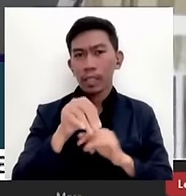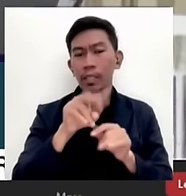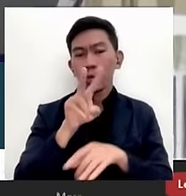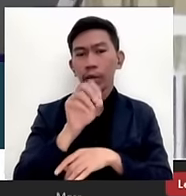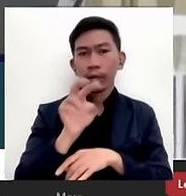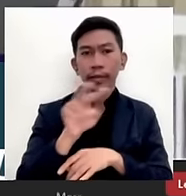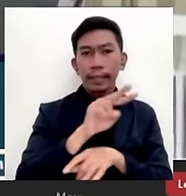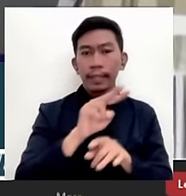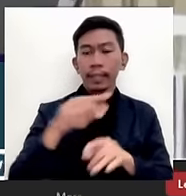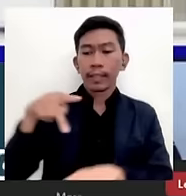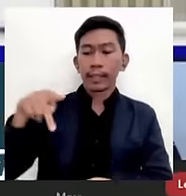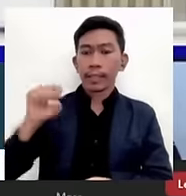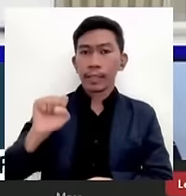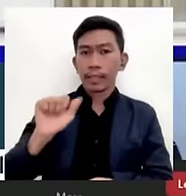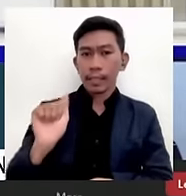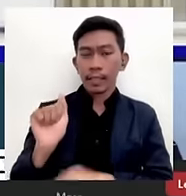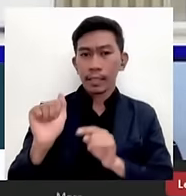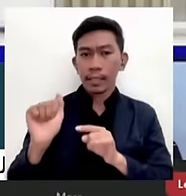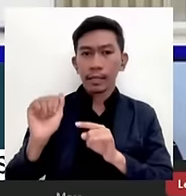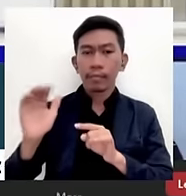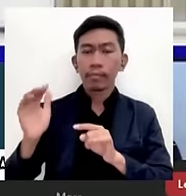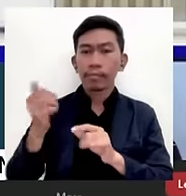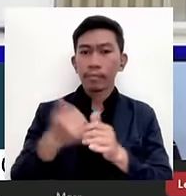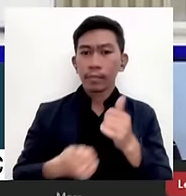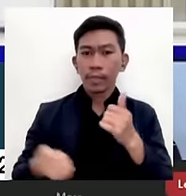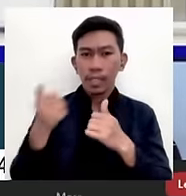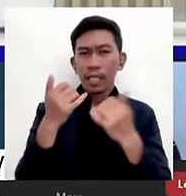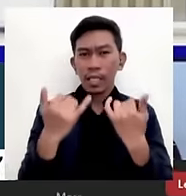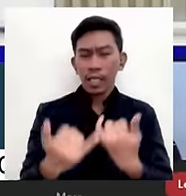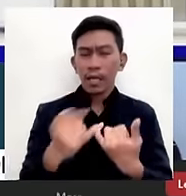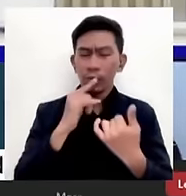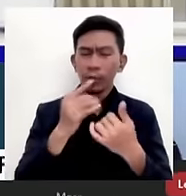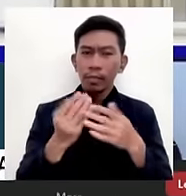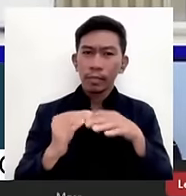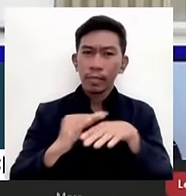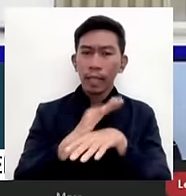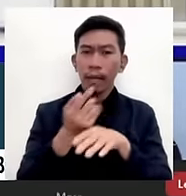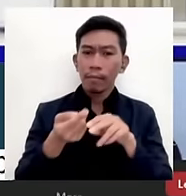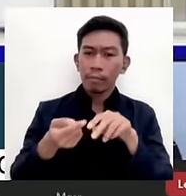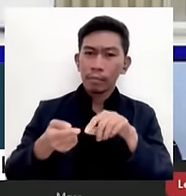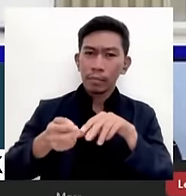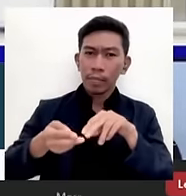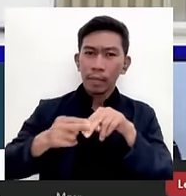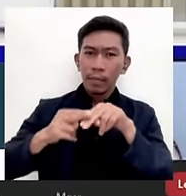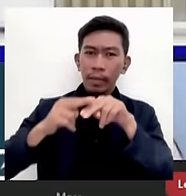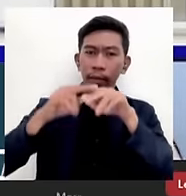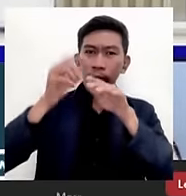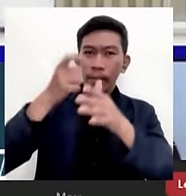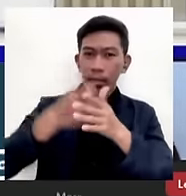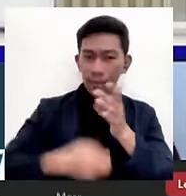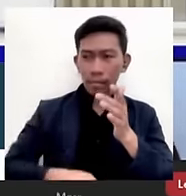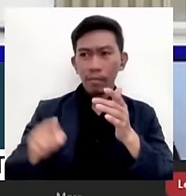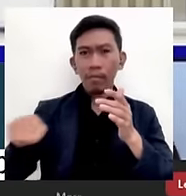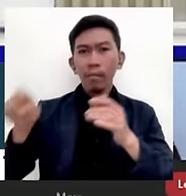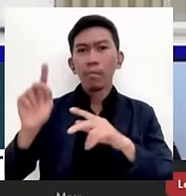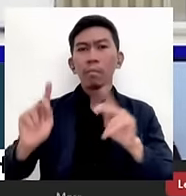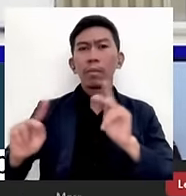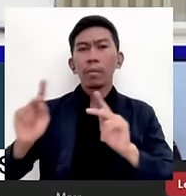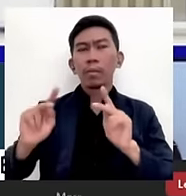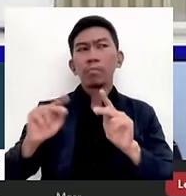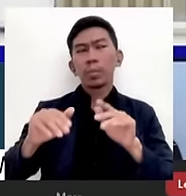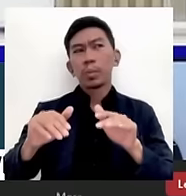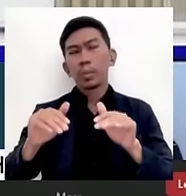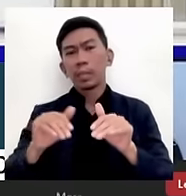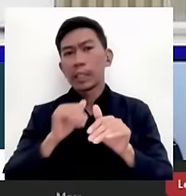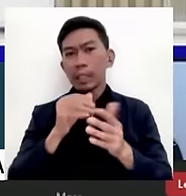PSA Undersecretary Dennis Mapa said that inflation has impacted food consumption among Filipinos in the past year. However, he is